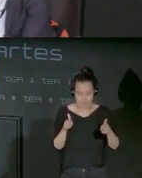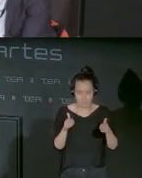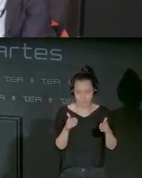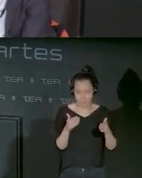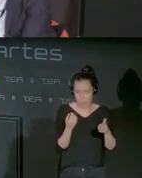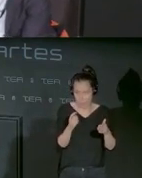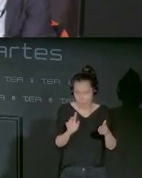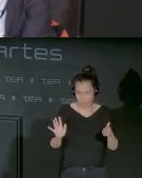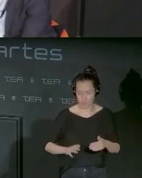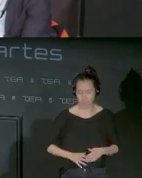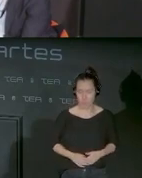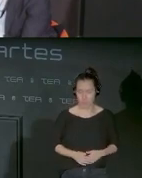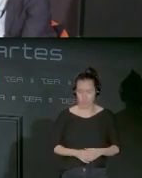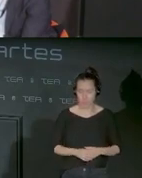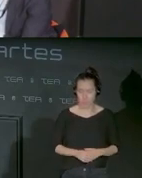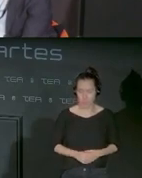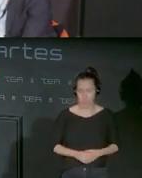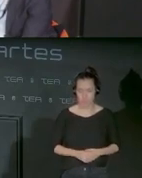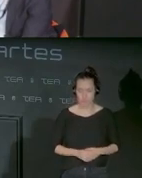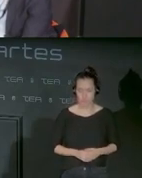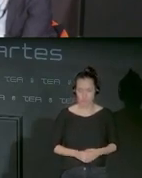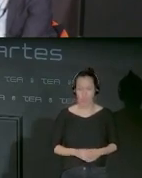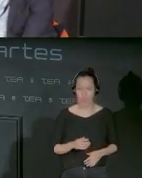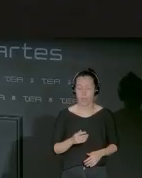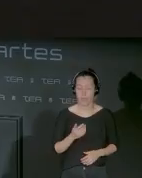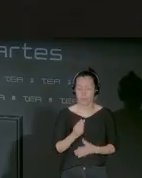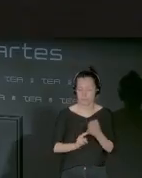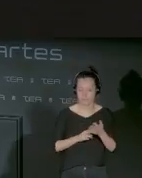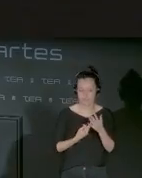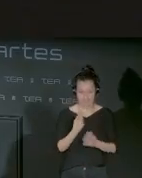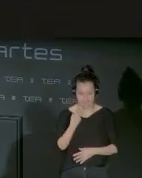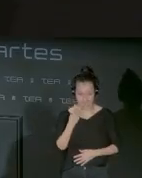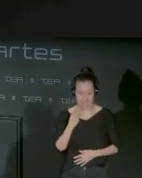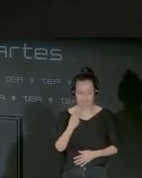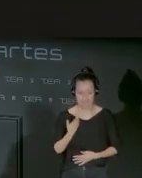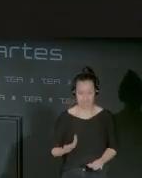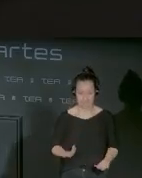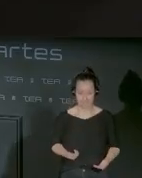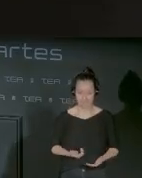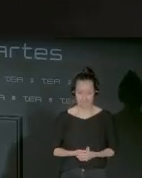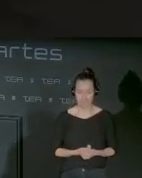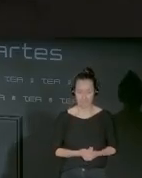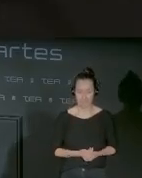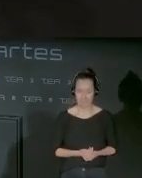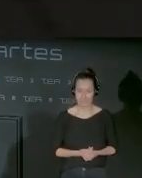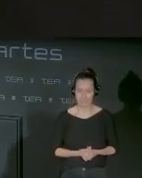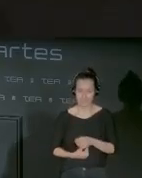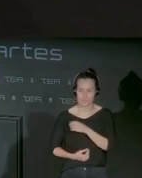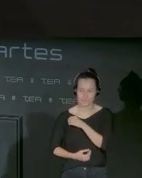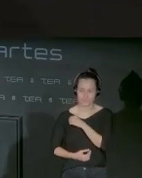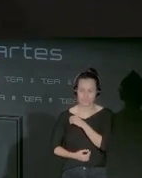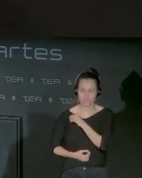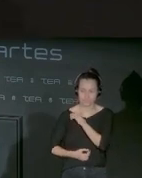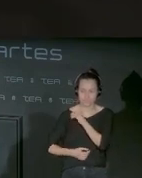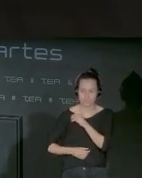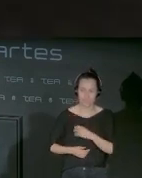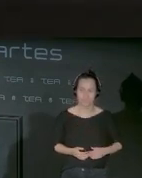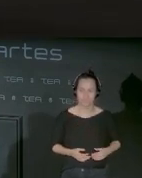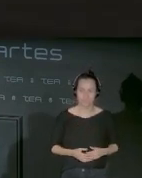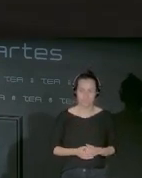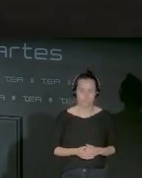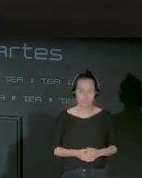I think you have to hire the right people. Because like we do a lot of, like we are kind of like